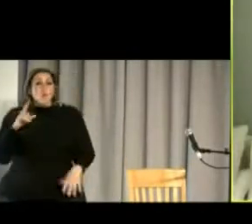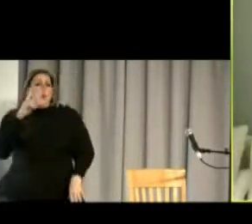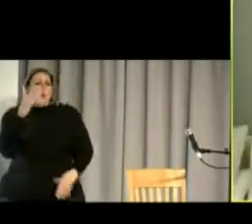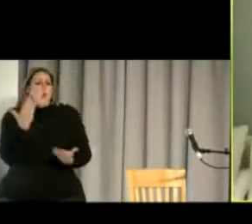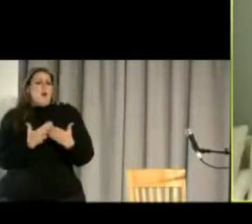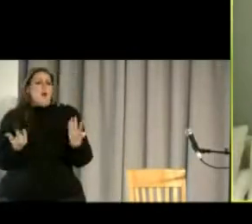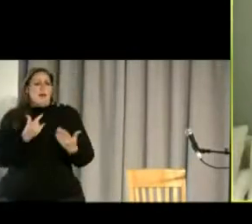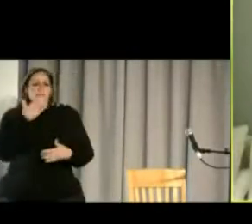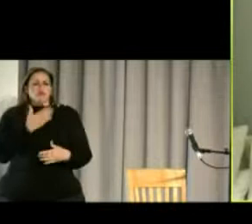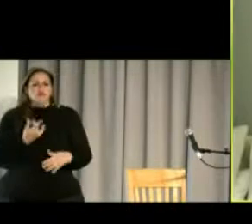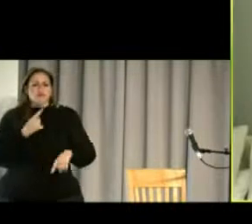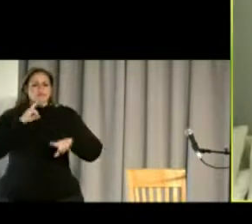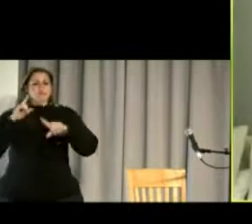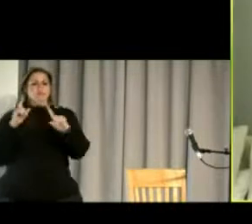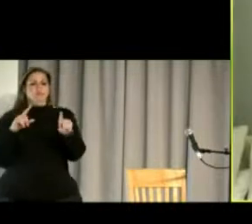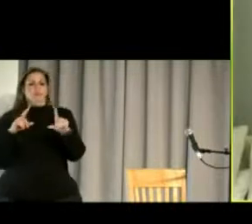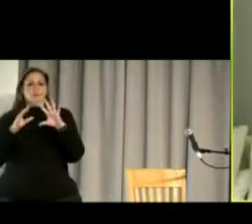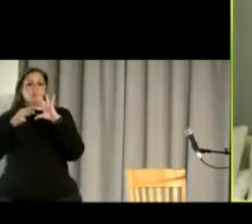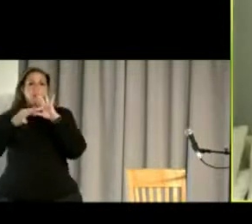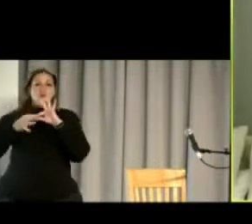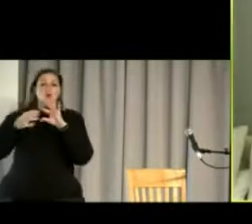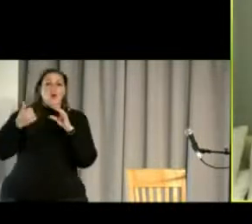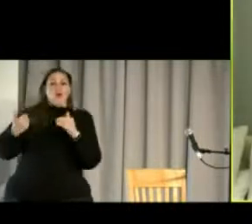about having responsible Black leadership